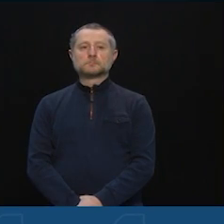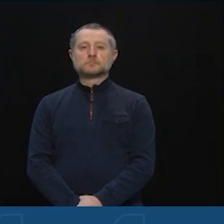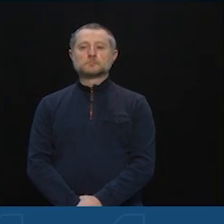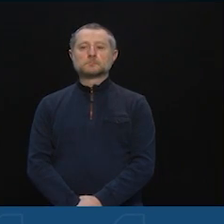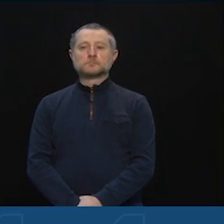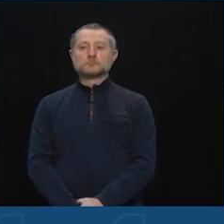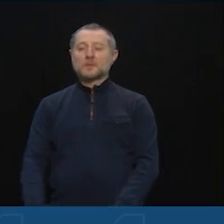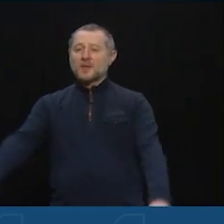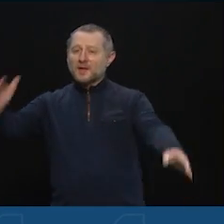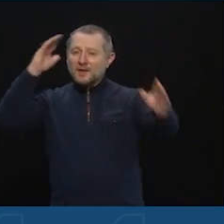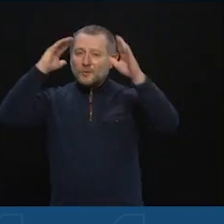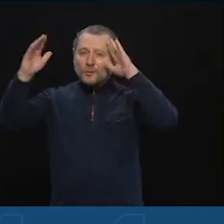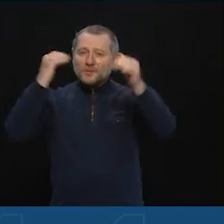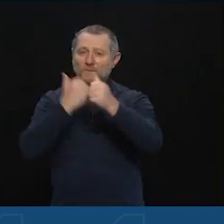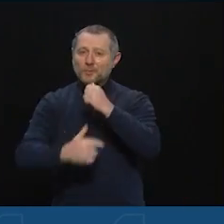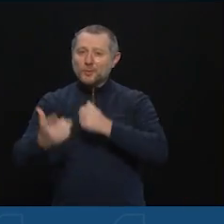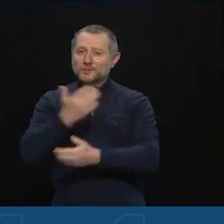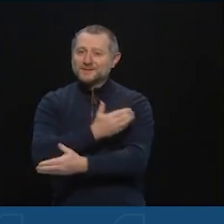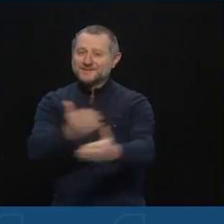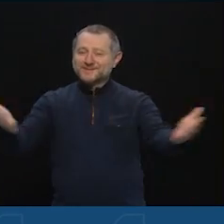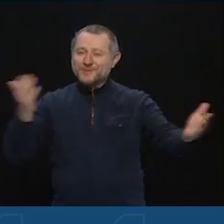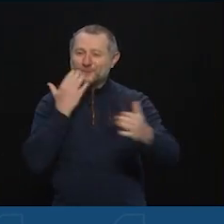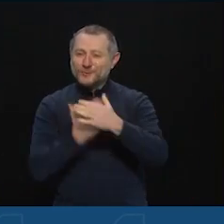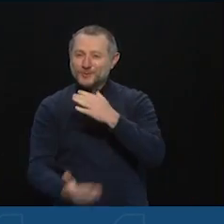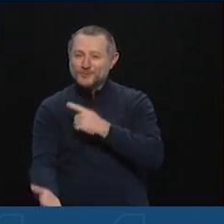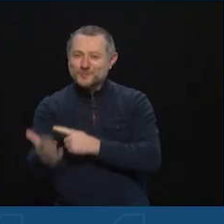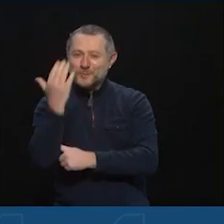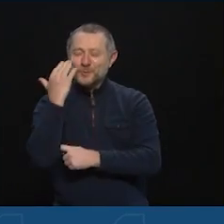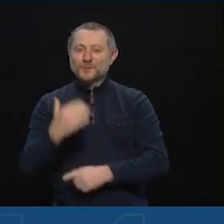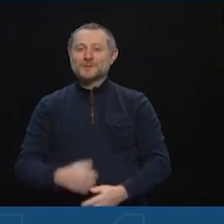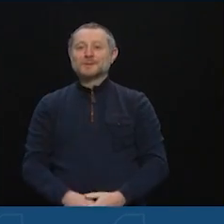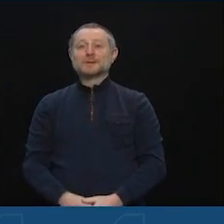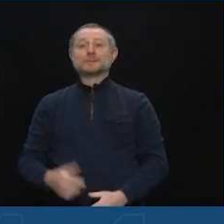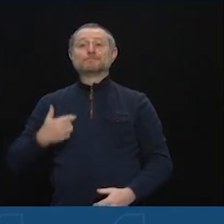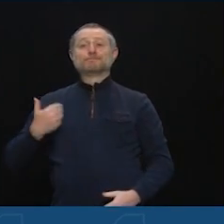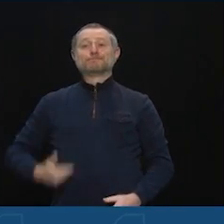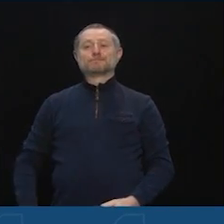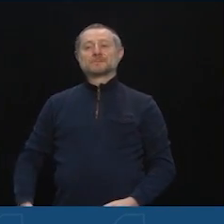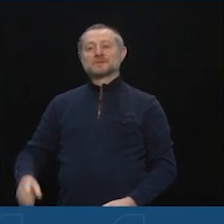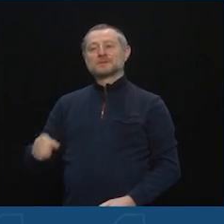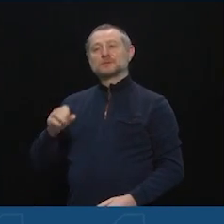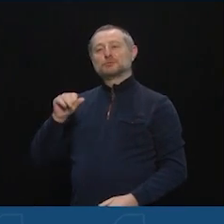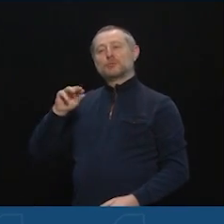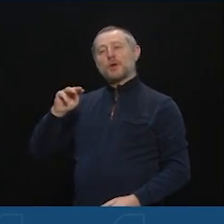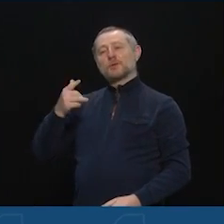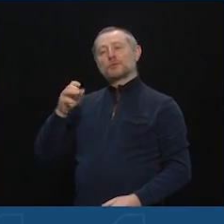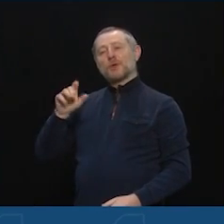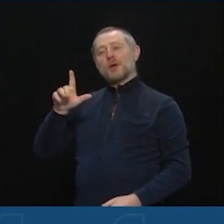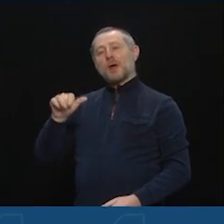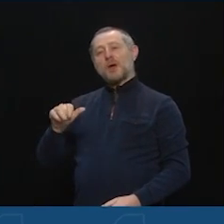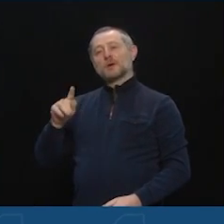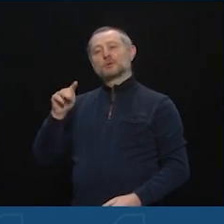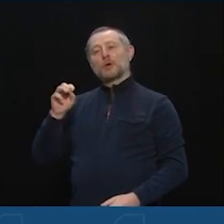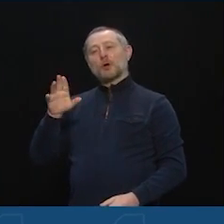Hello, everyone. Good morning. Good morning. I am Angela Terry, the proud owner of Therapy Wine Bar